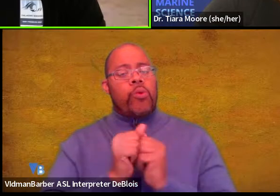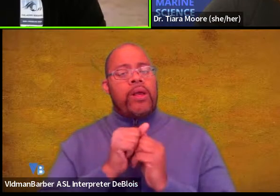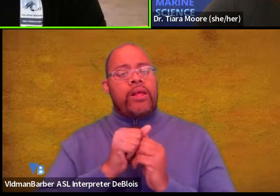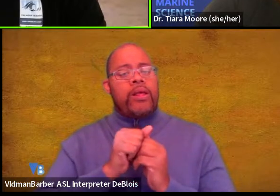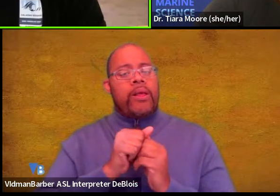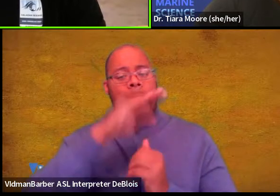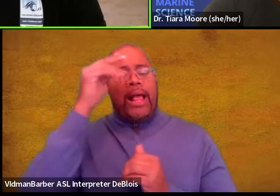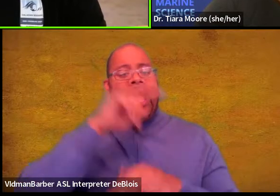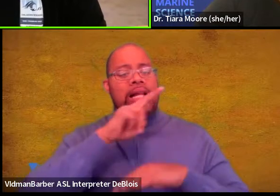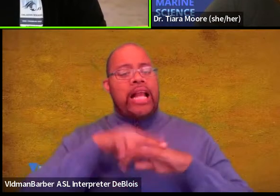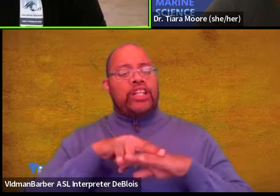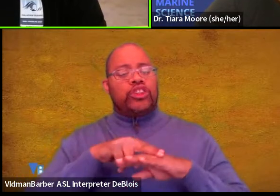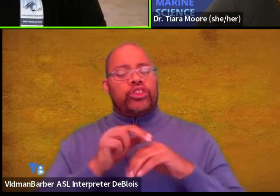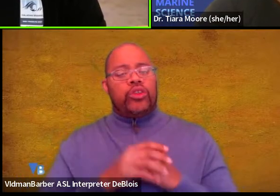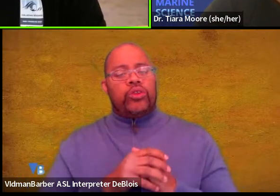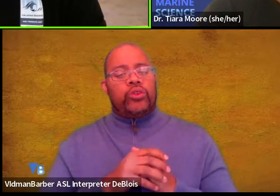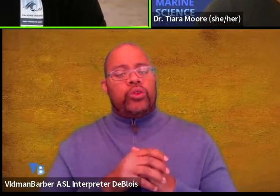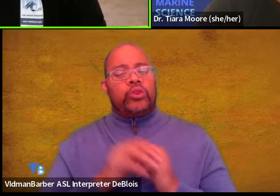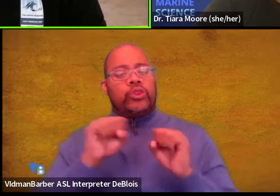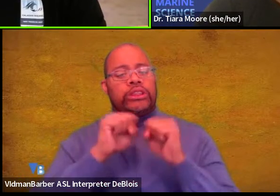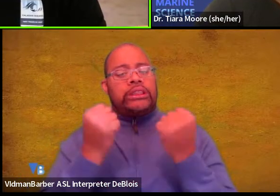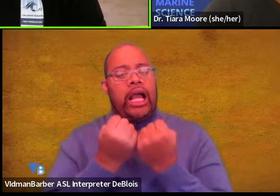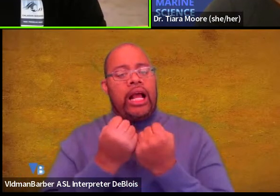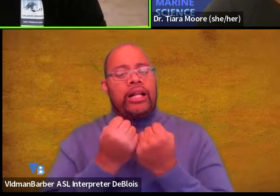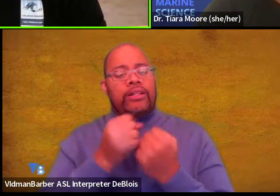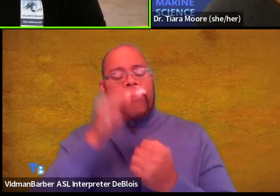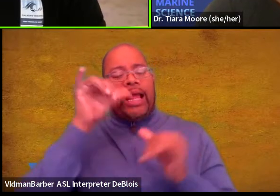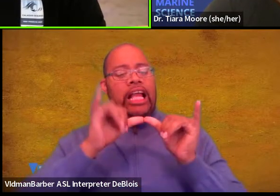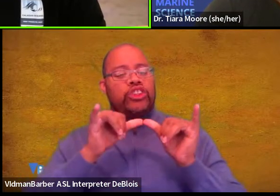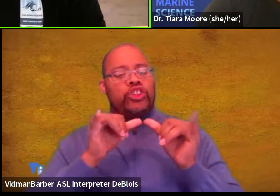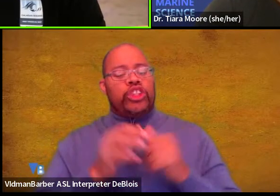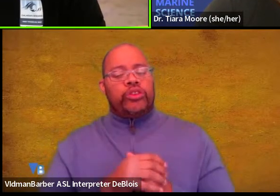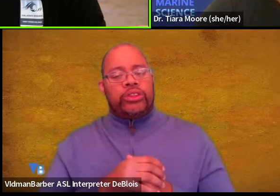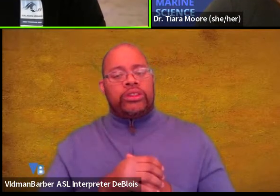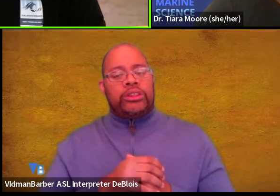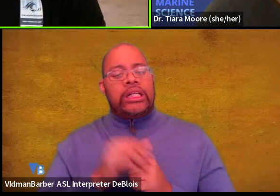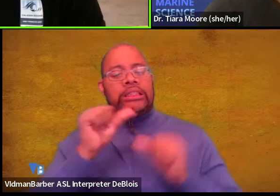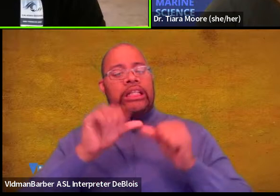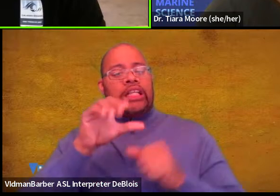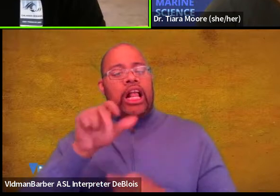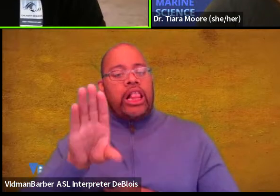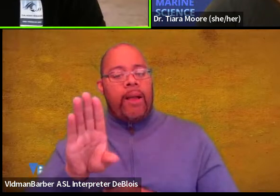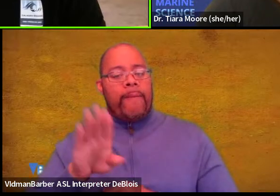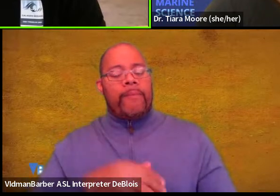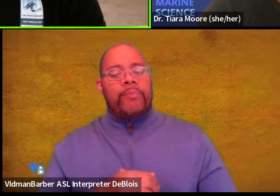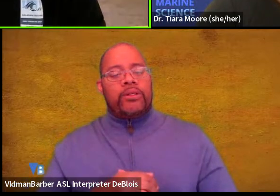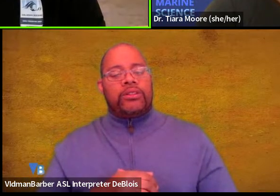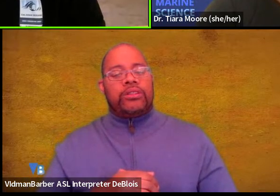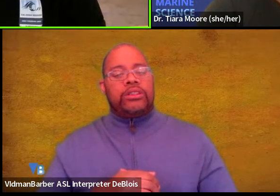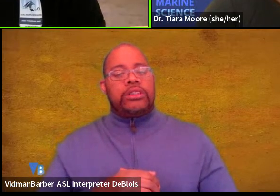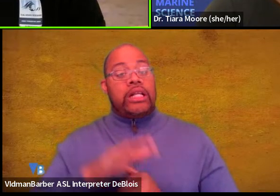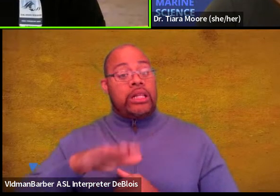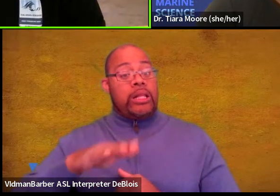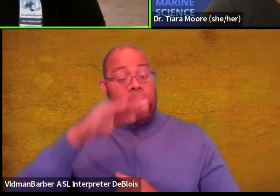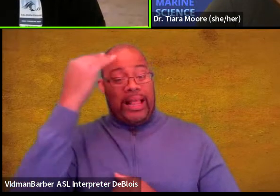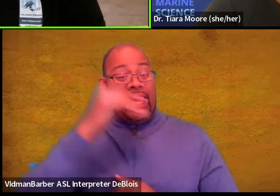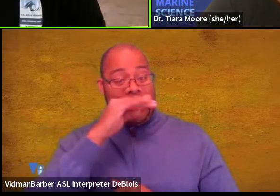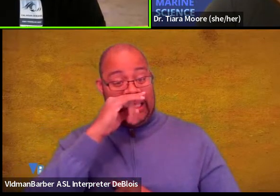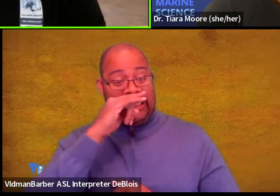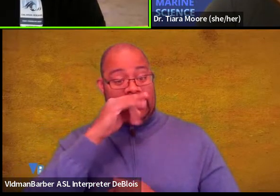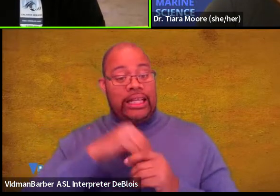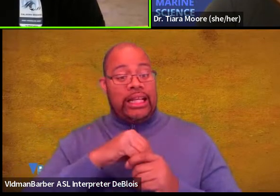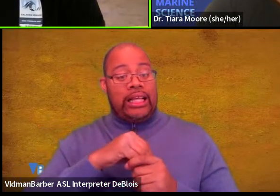Black National Society of Black Engineers Science Club of little Black kids